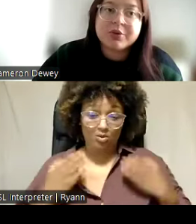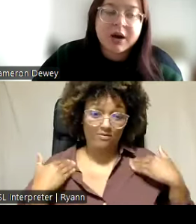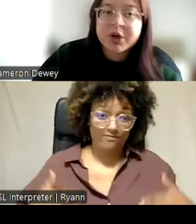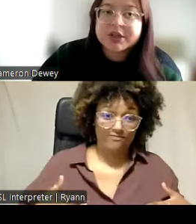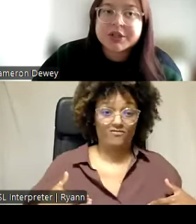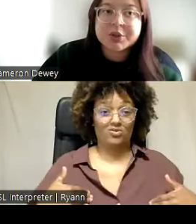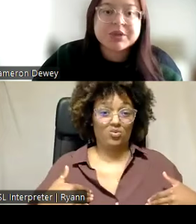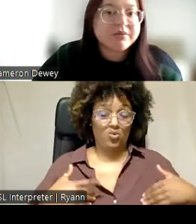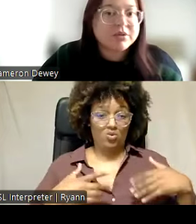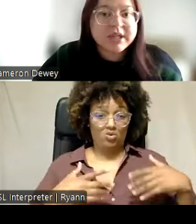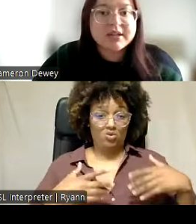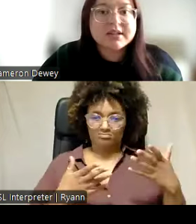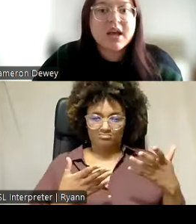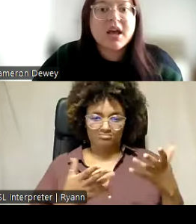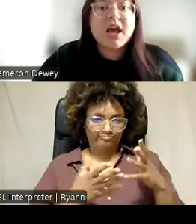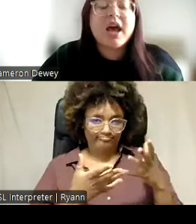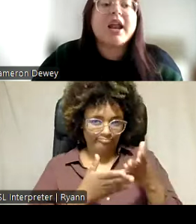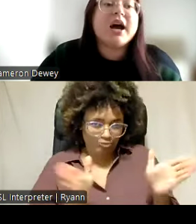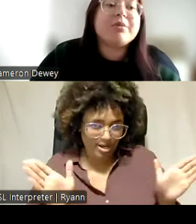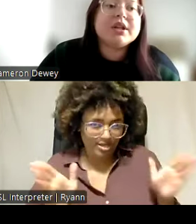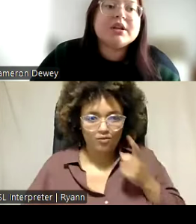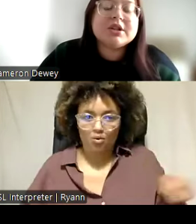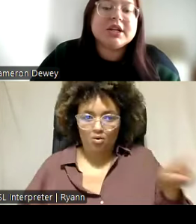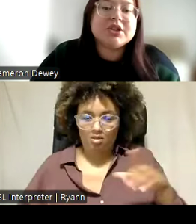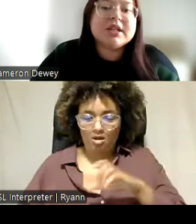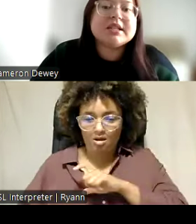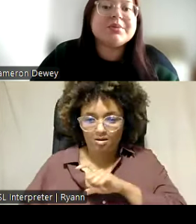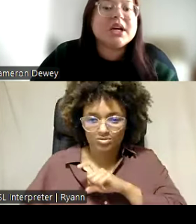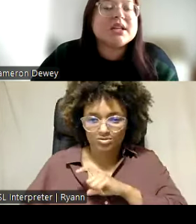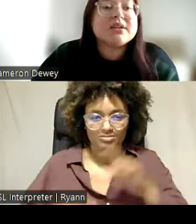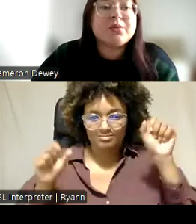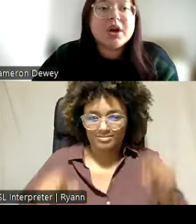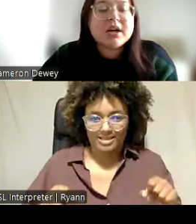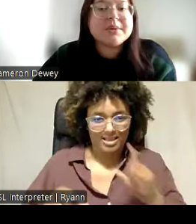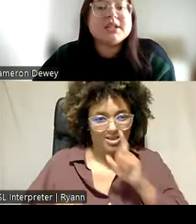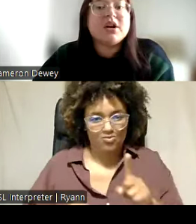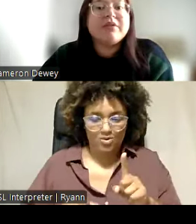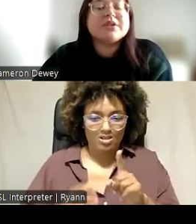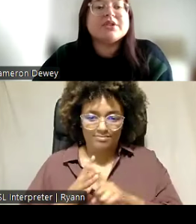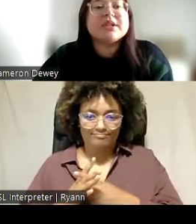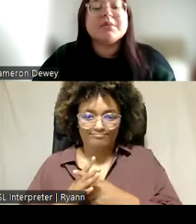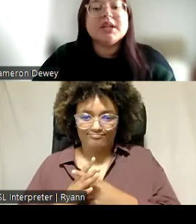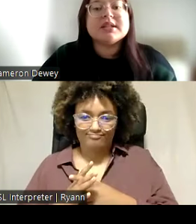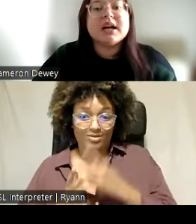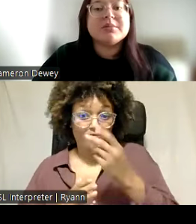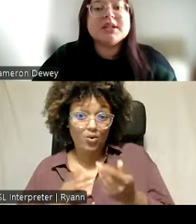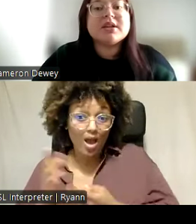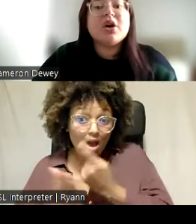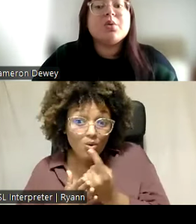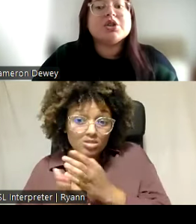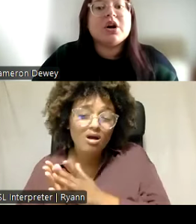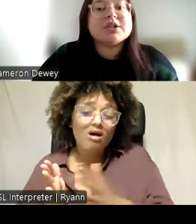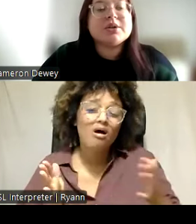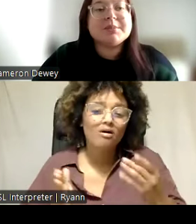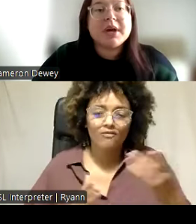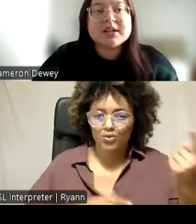a few hours to several days. And I bring your attention to this because if we are expecting officers to meet these elements,